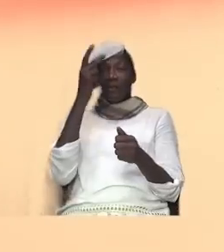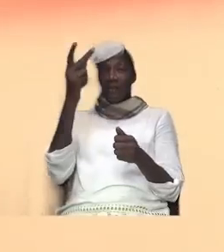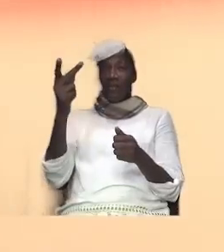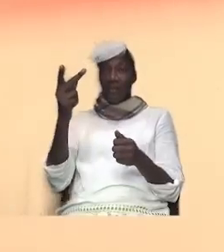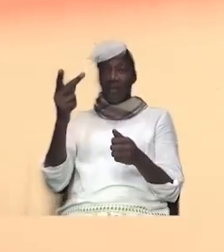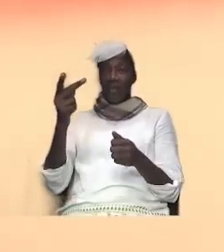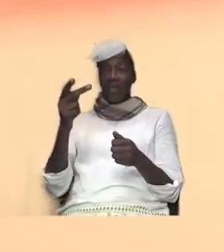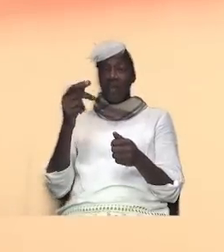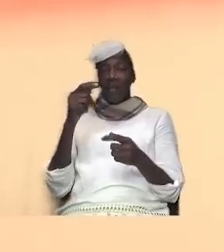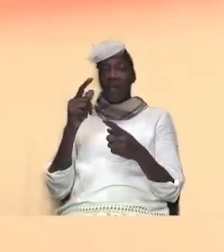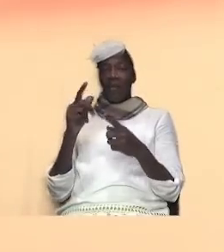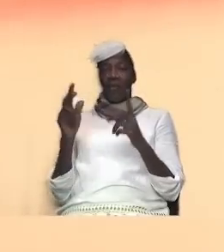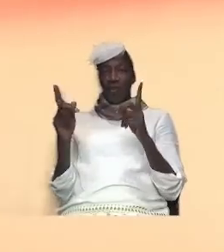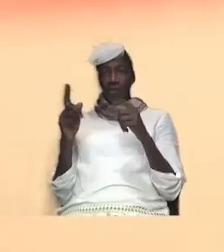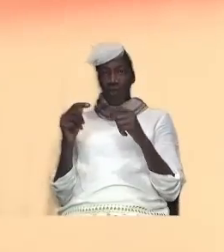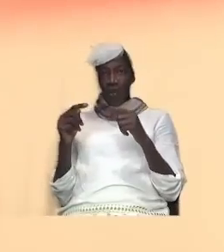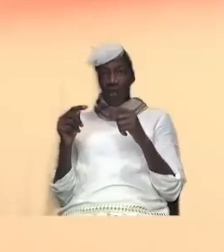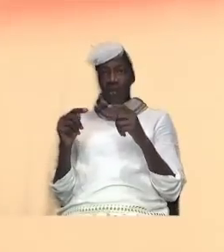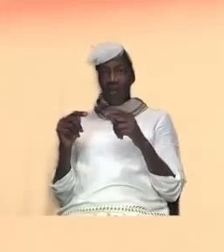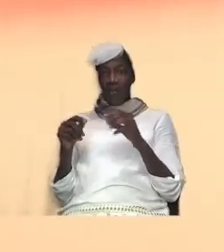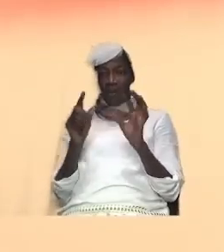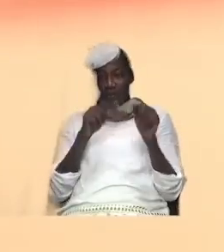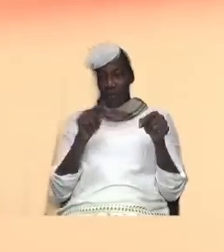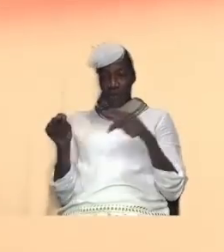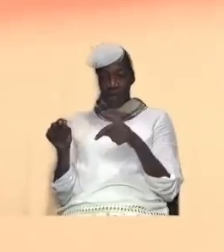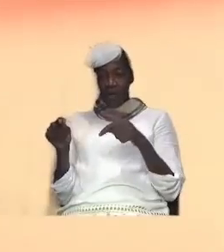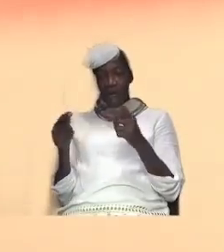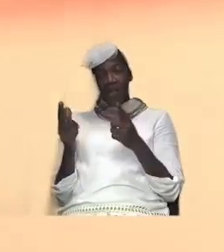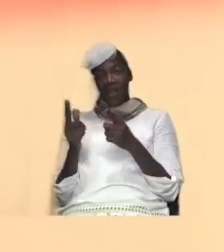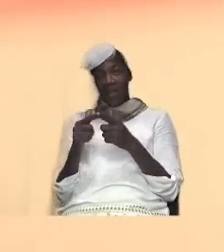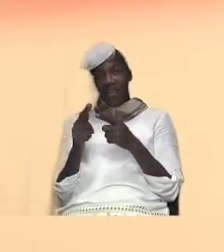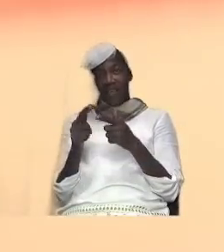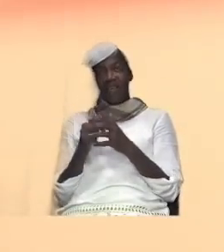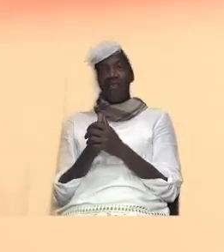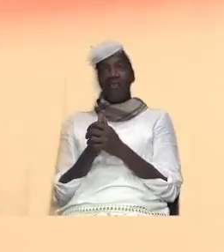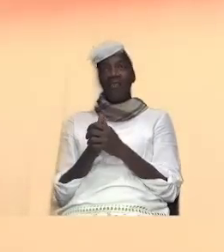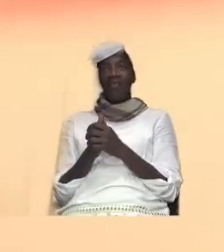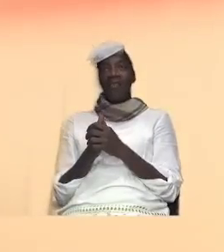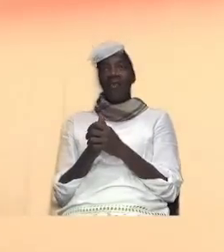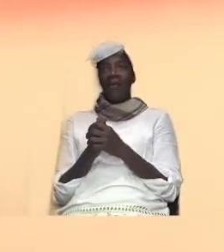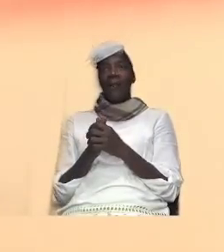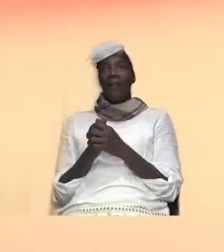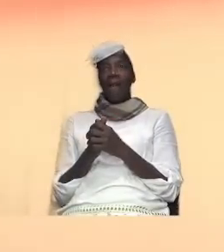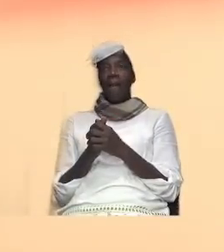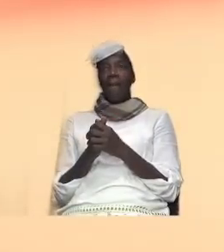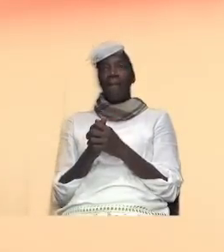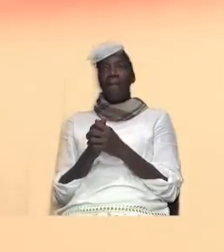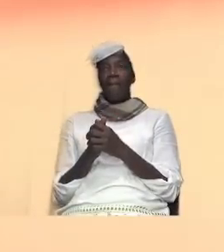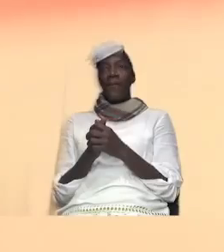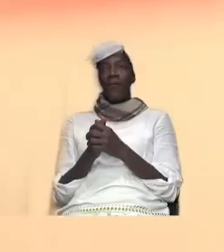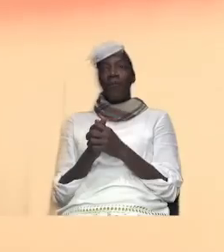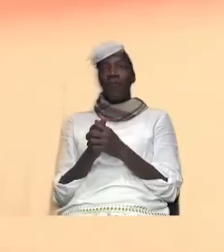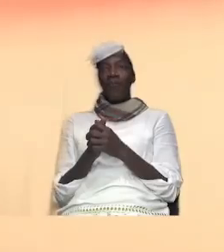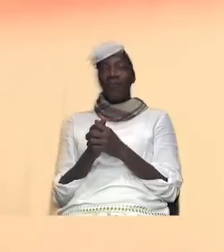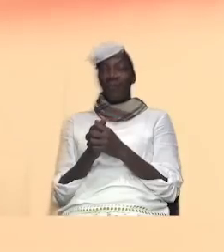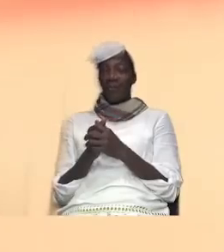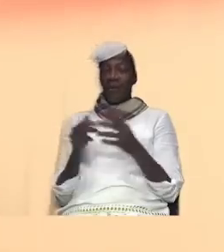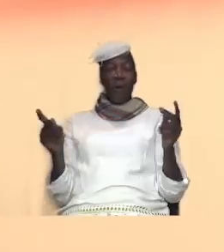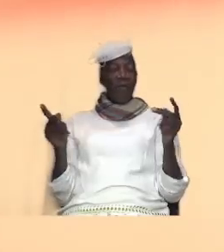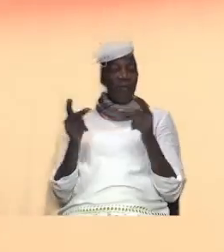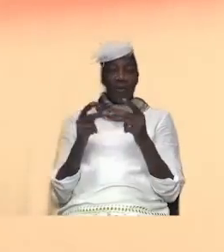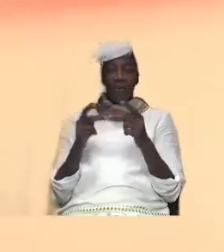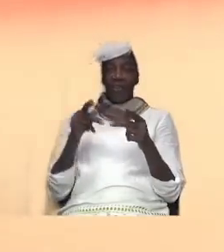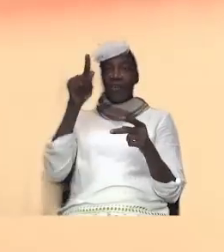very shortly. They're just tying up the loose ends with that. I think they have a projection for